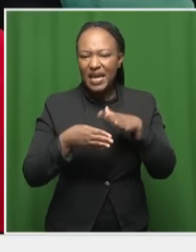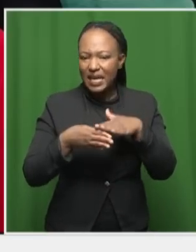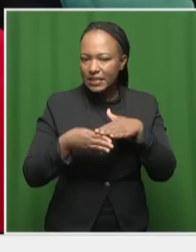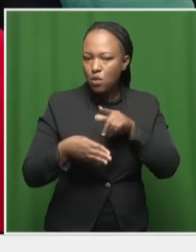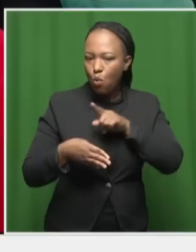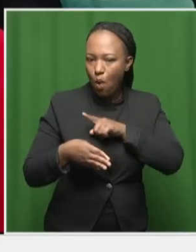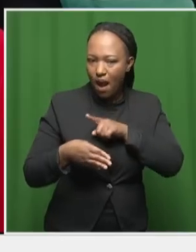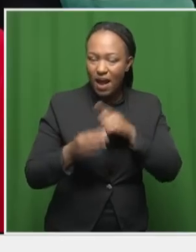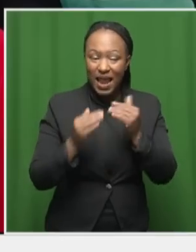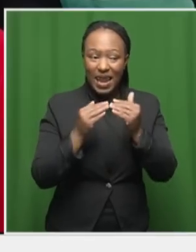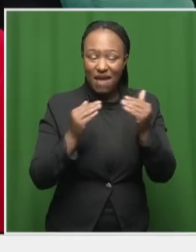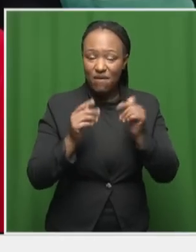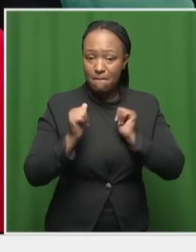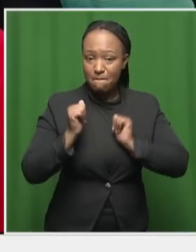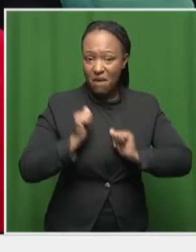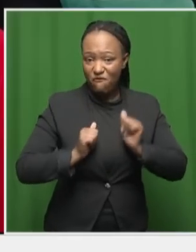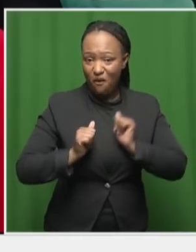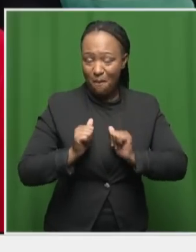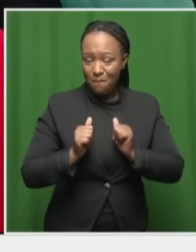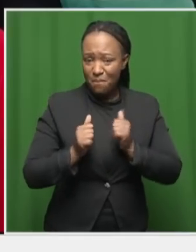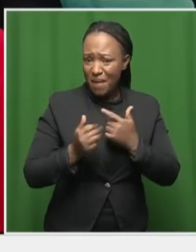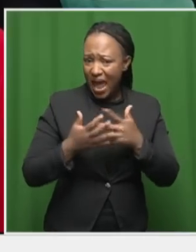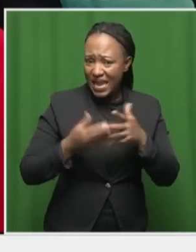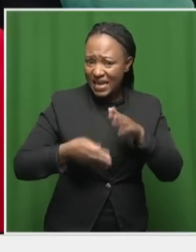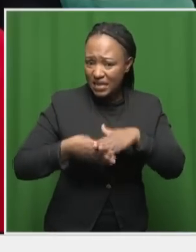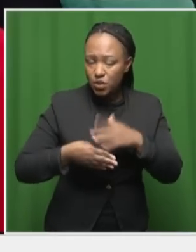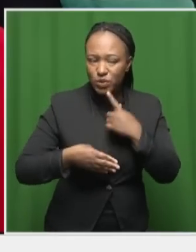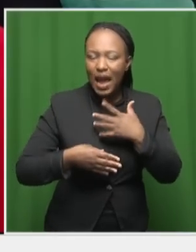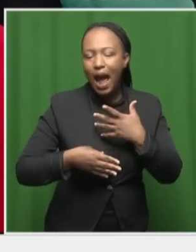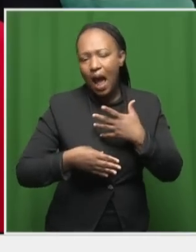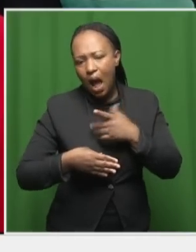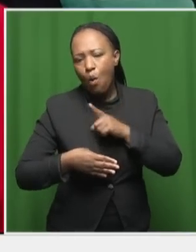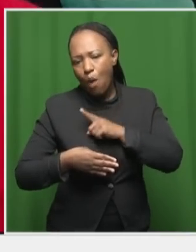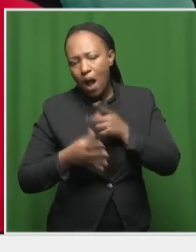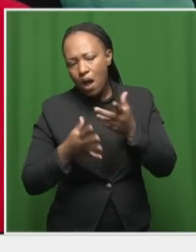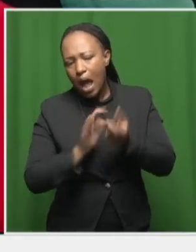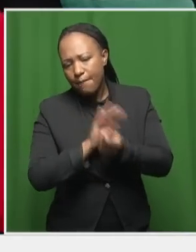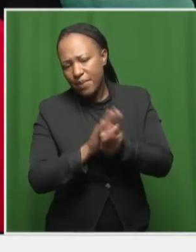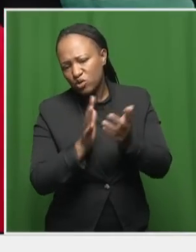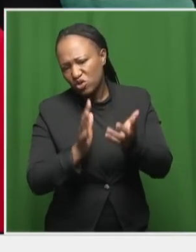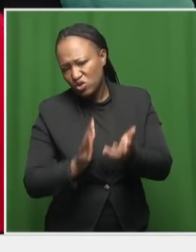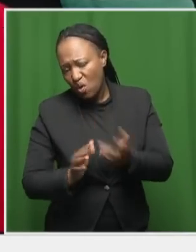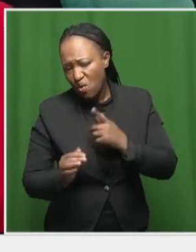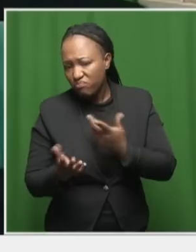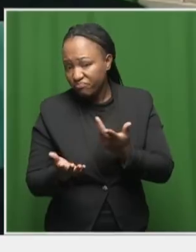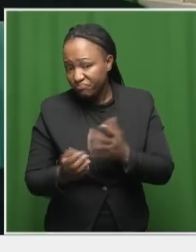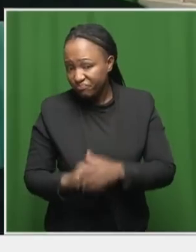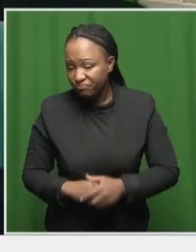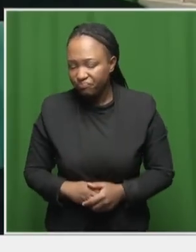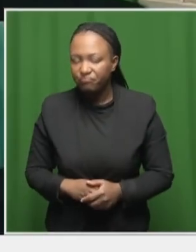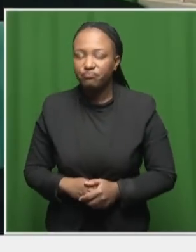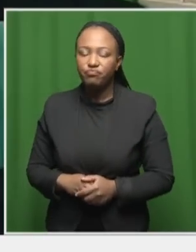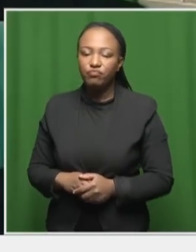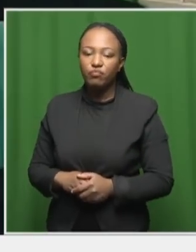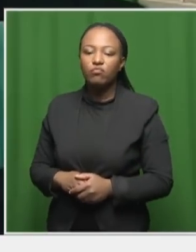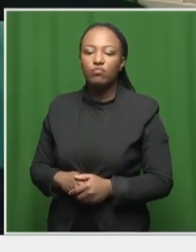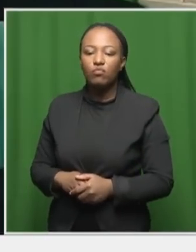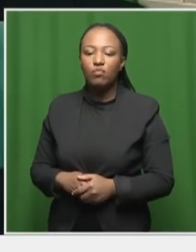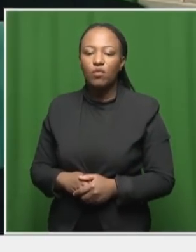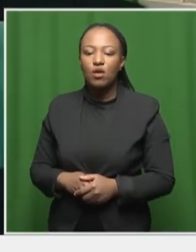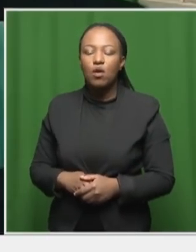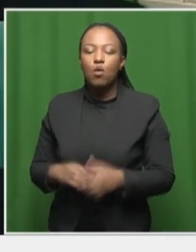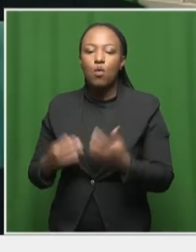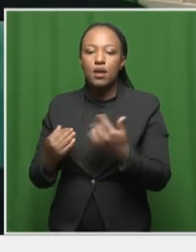actually performed, would you say, Professor? Sure. So, I mean, one of the things that we can look at is because there are more than